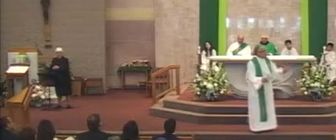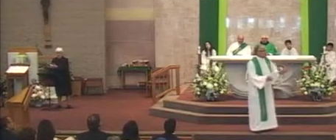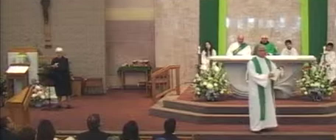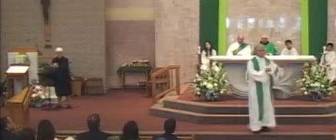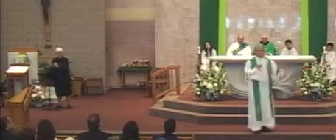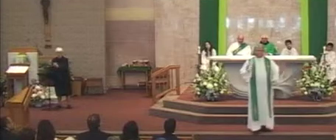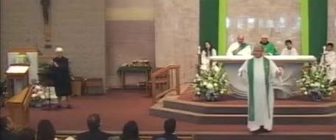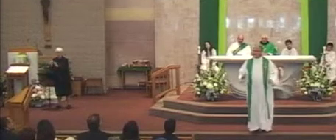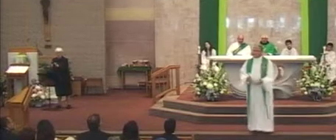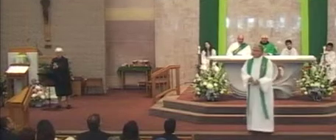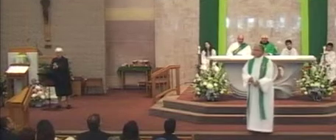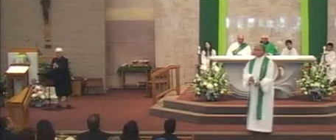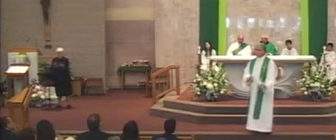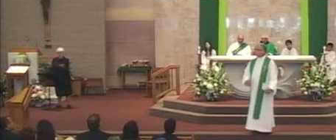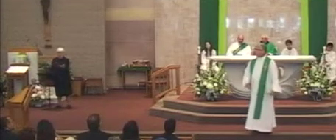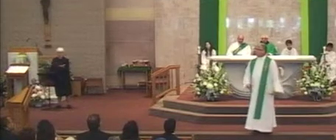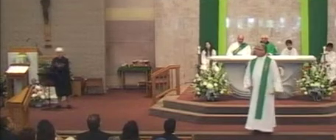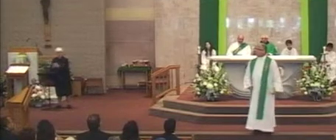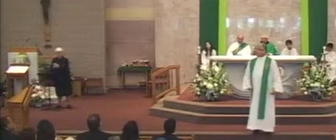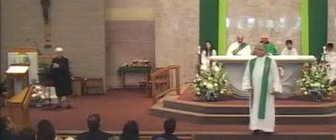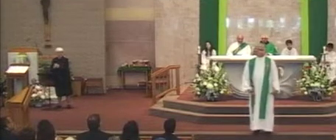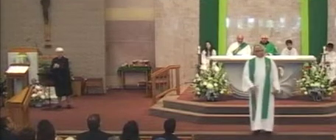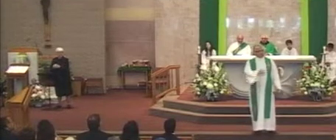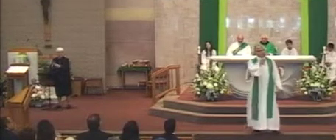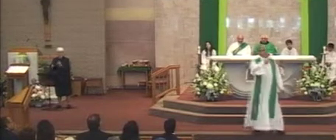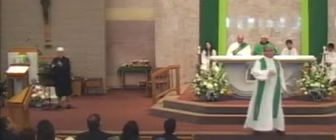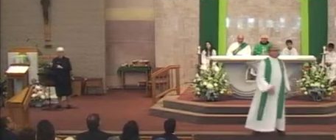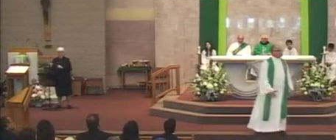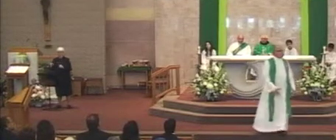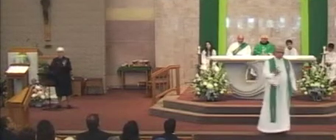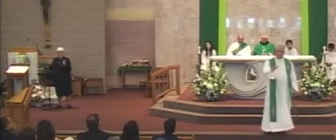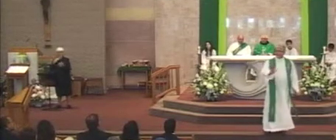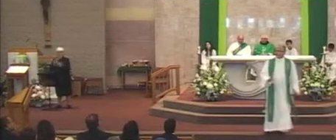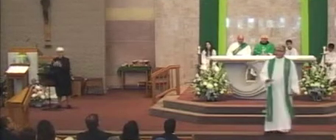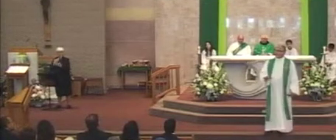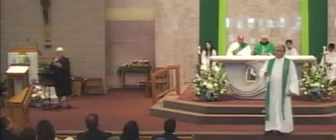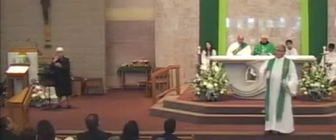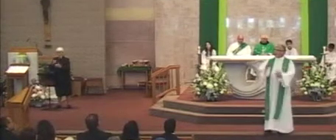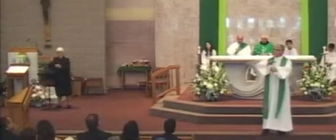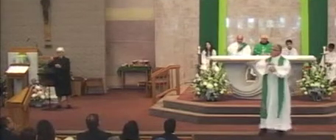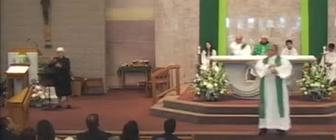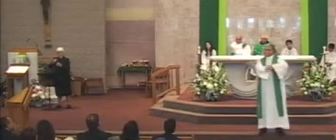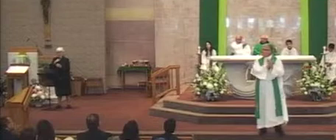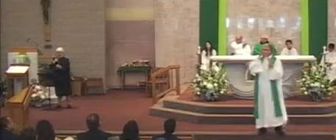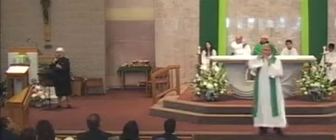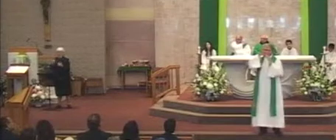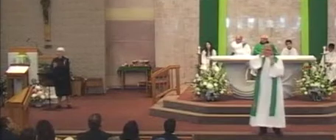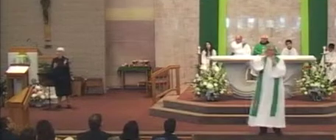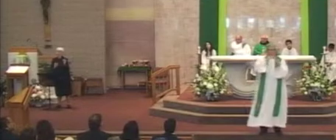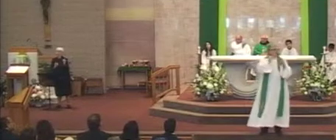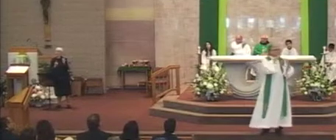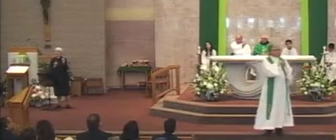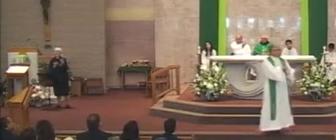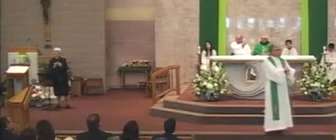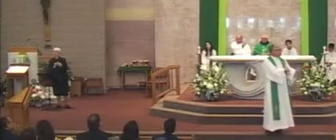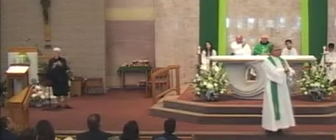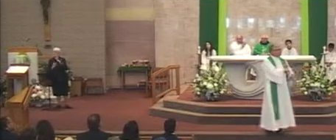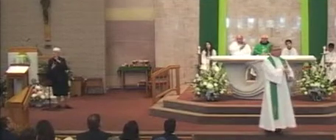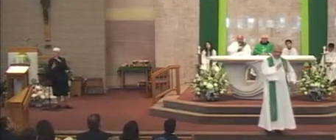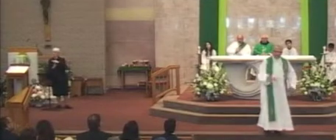is blessing us in a variety of ways. And then people say, well, that's good. Good luck, Father. Wait a minute. Time